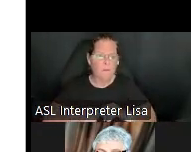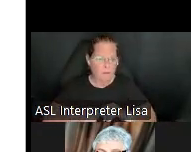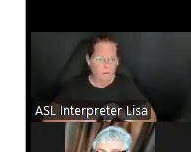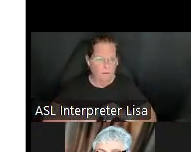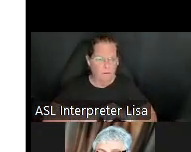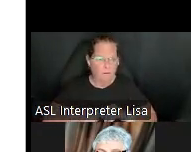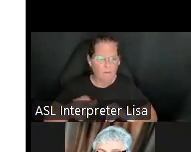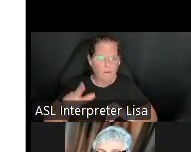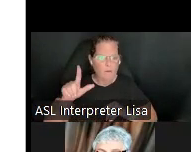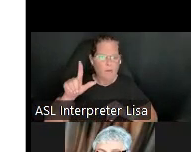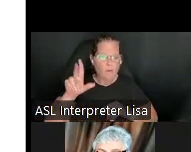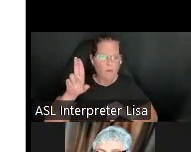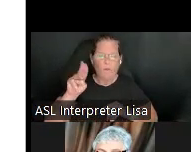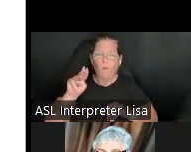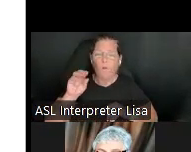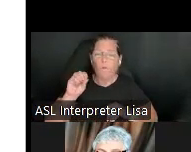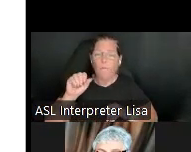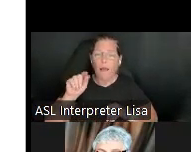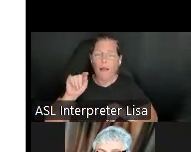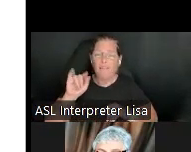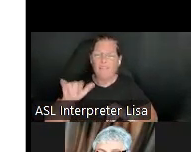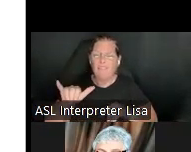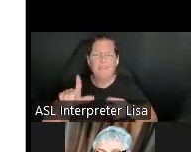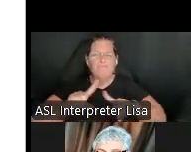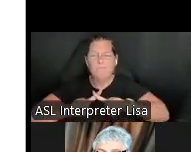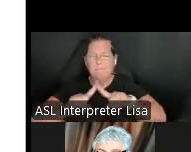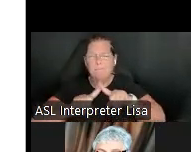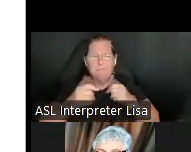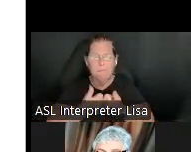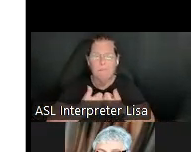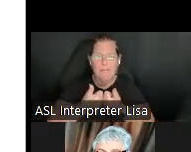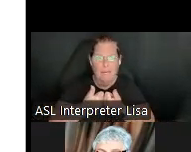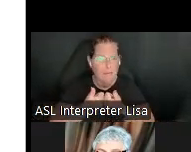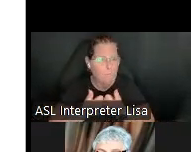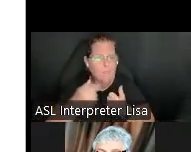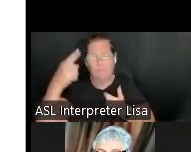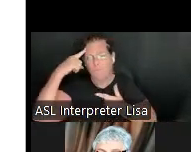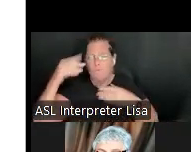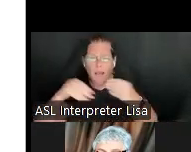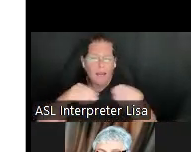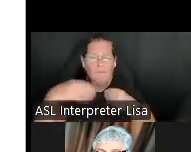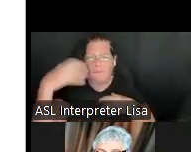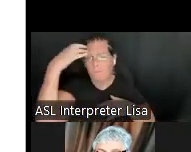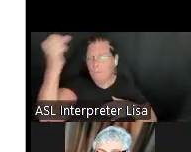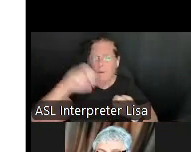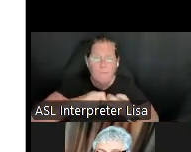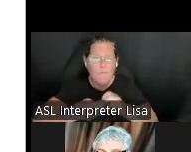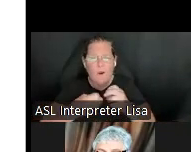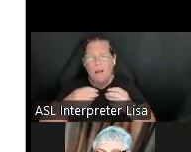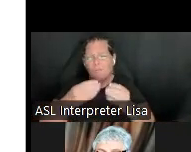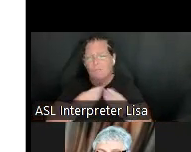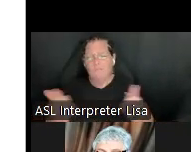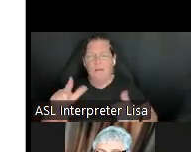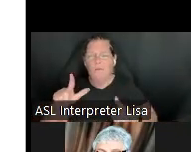app that has 40 different games to improve attention, flexibility, memory, and problem solving. There are lists